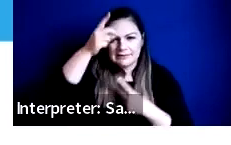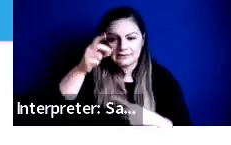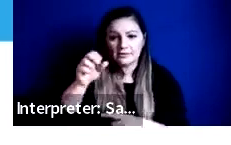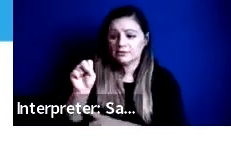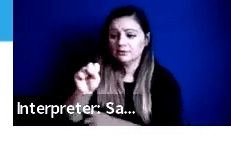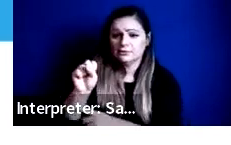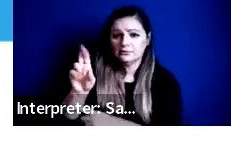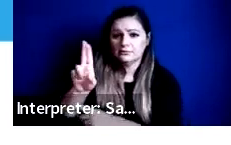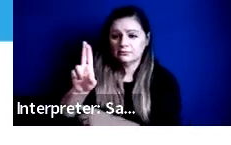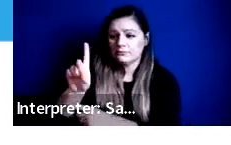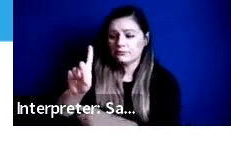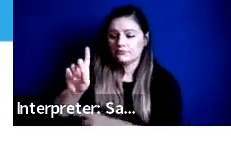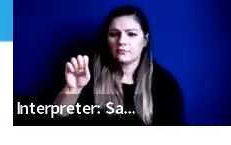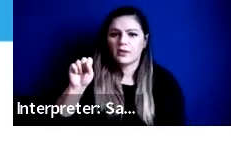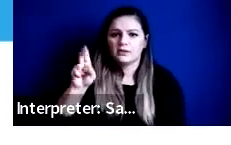a treatable